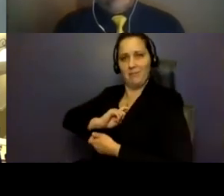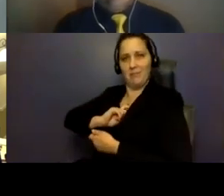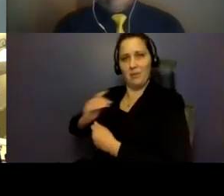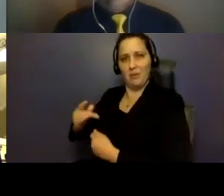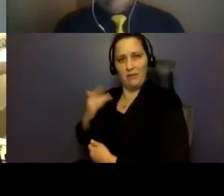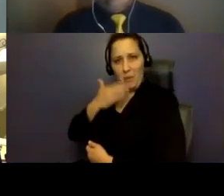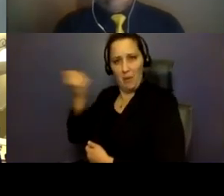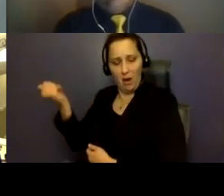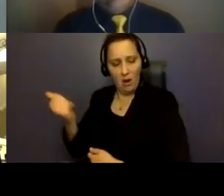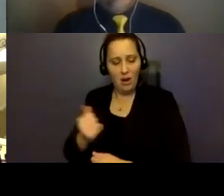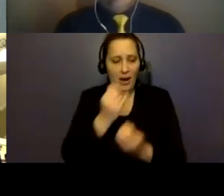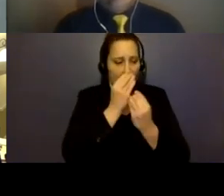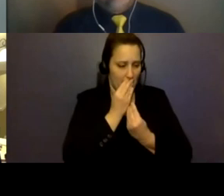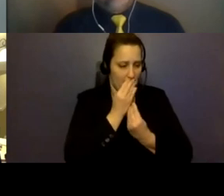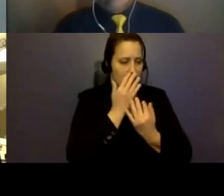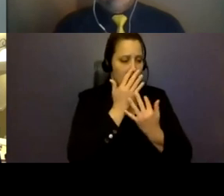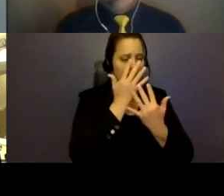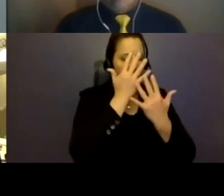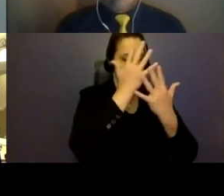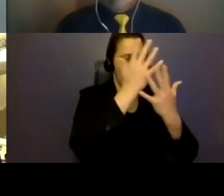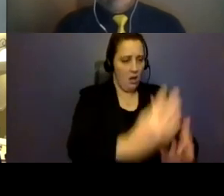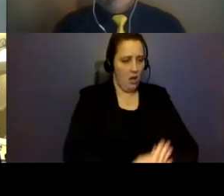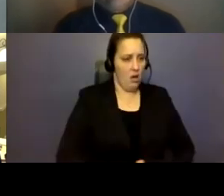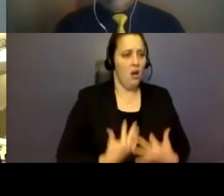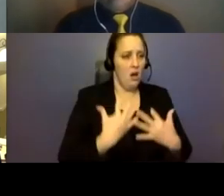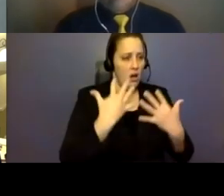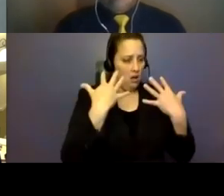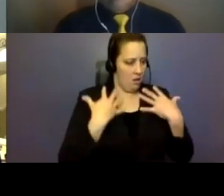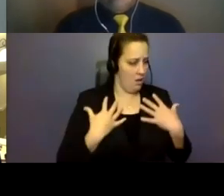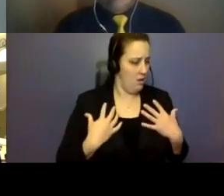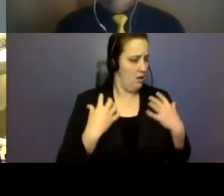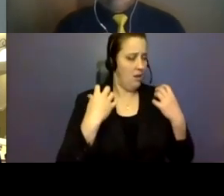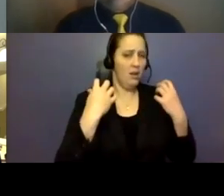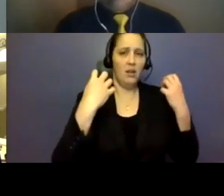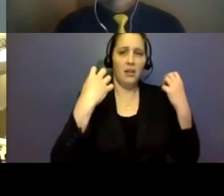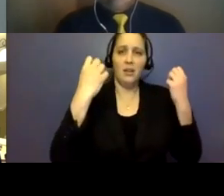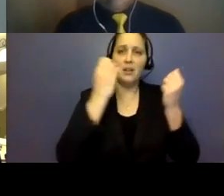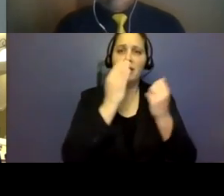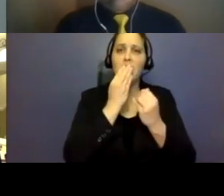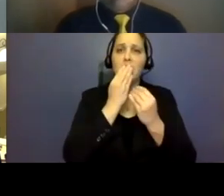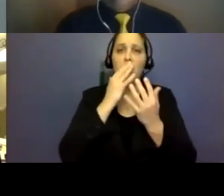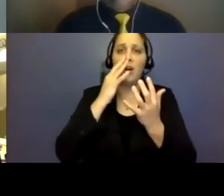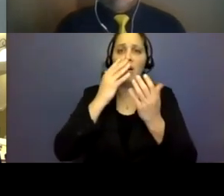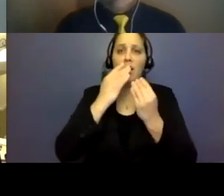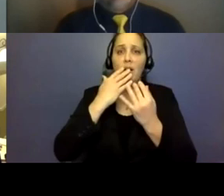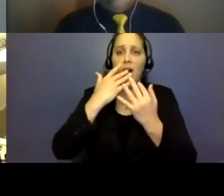sing. And I could feel the healing taking place as I opened my mouth and I let the notes come out. And there